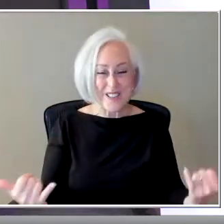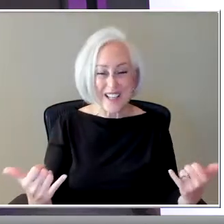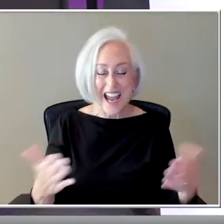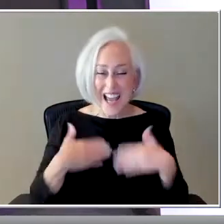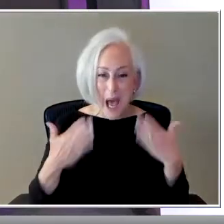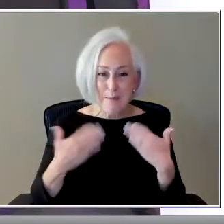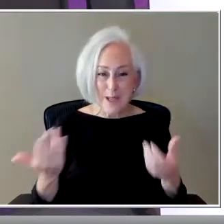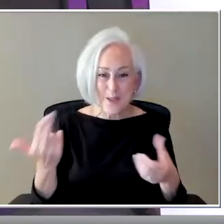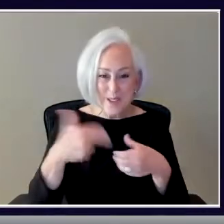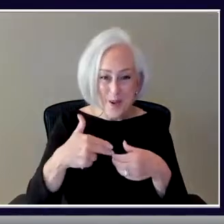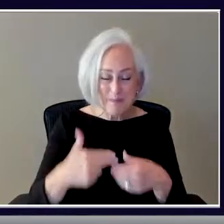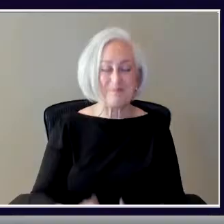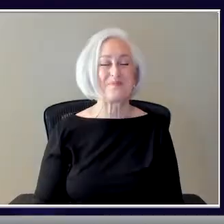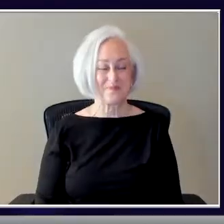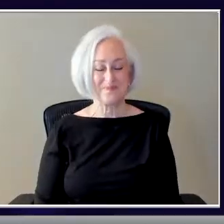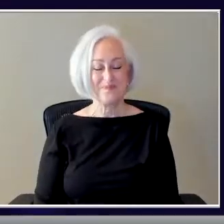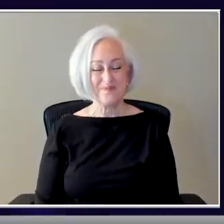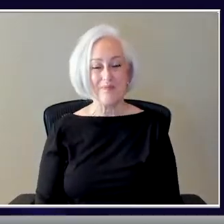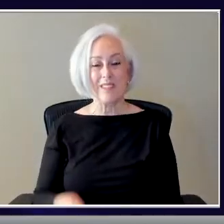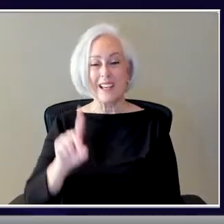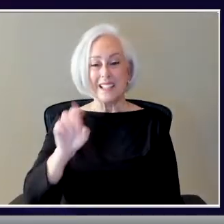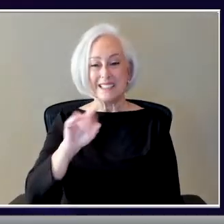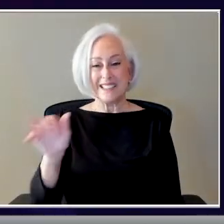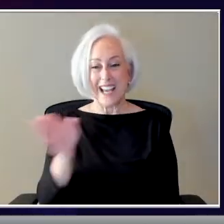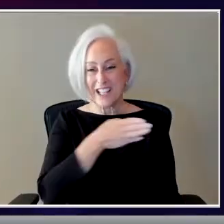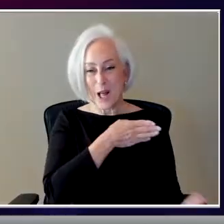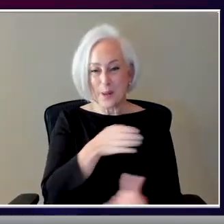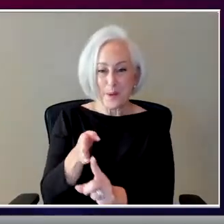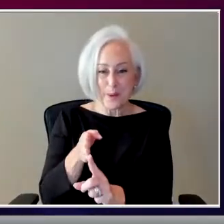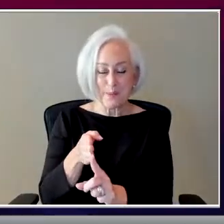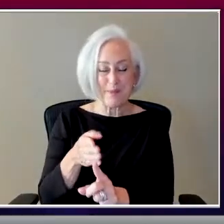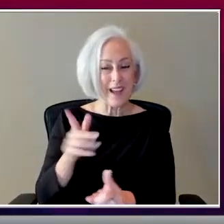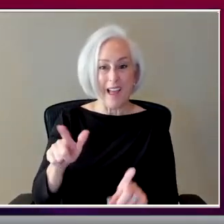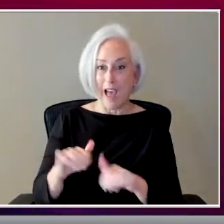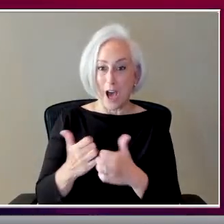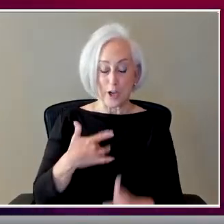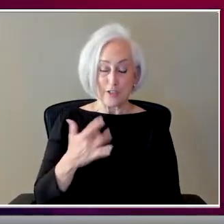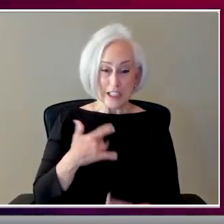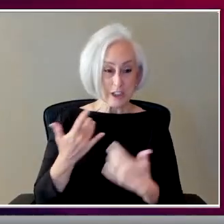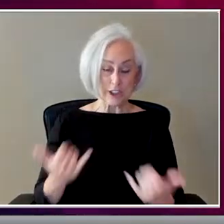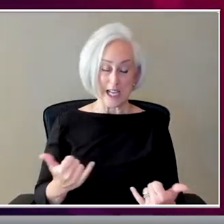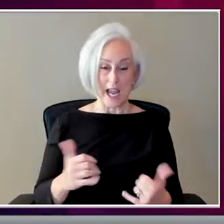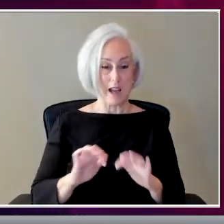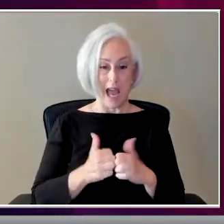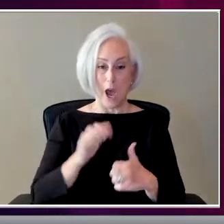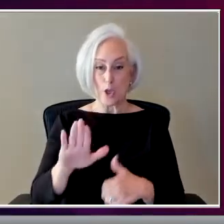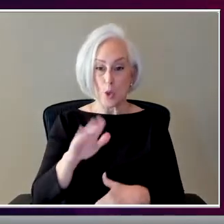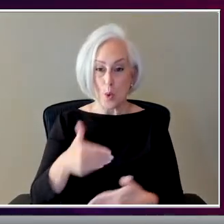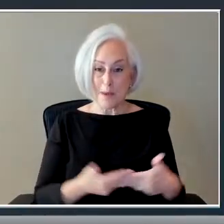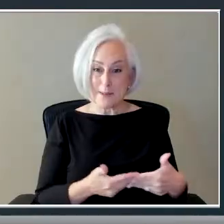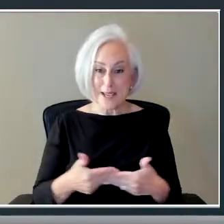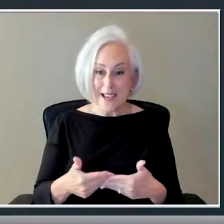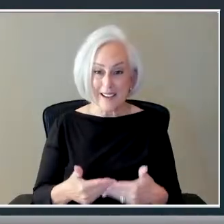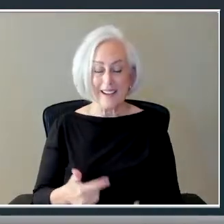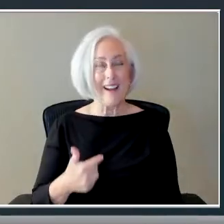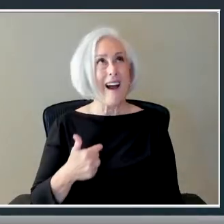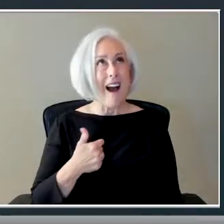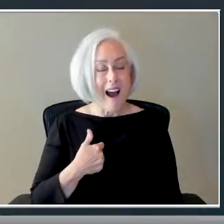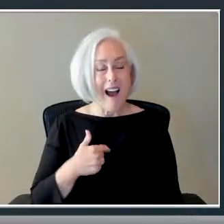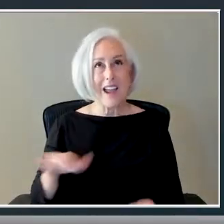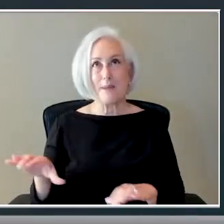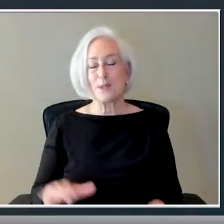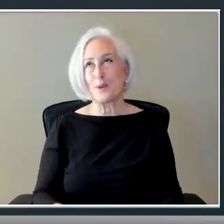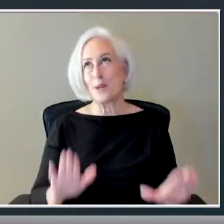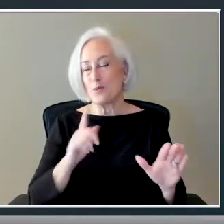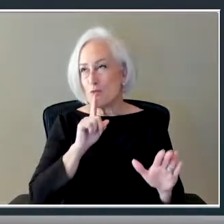on. Danielle, I want to get right to you. How are you feeling today, and how is your little girl? I am doing actually really well, and